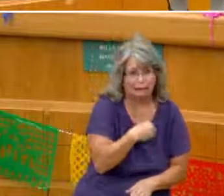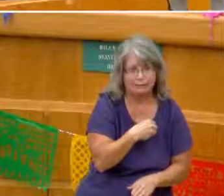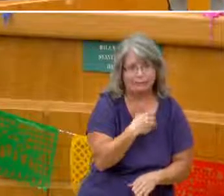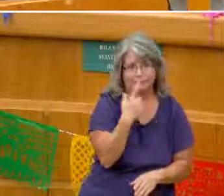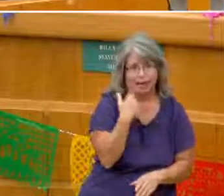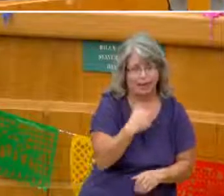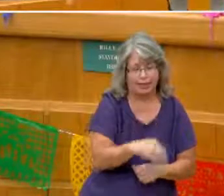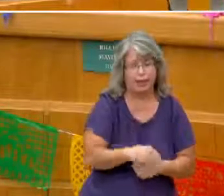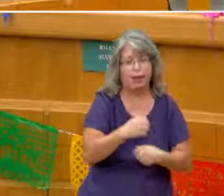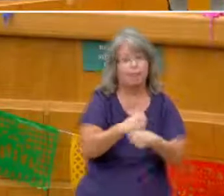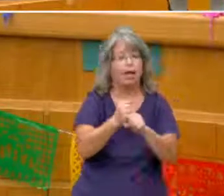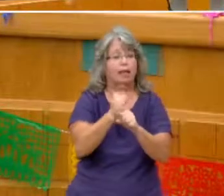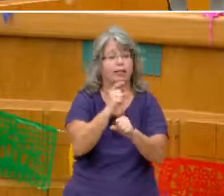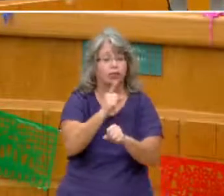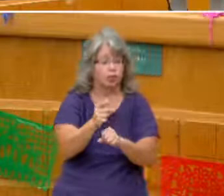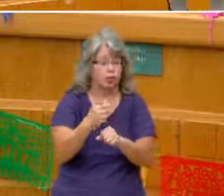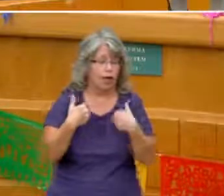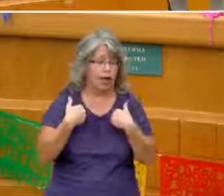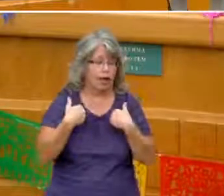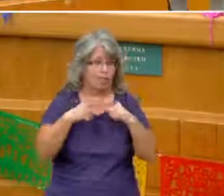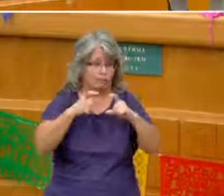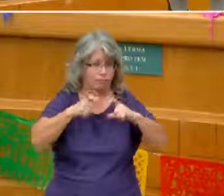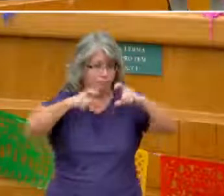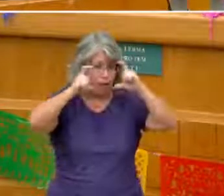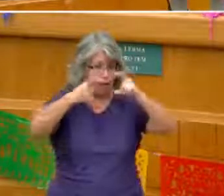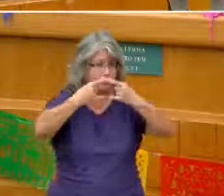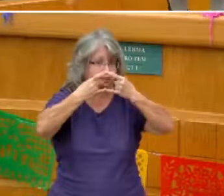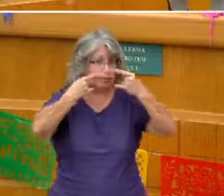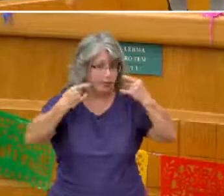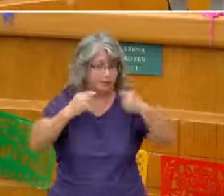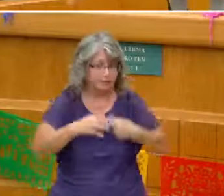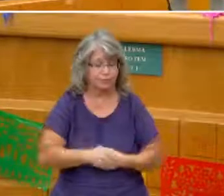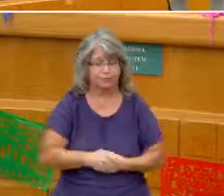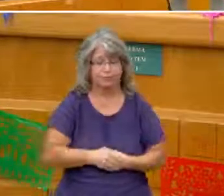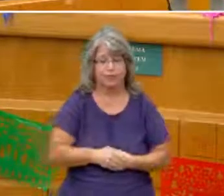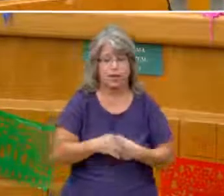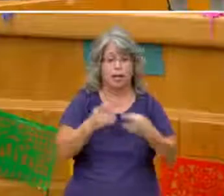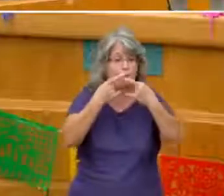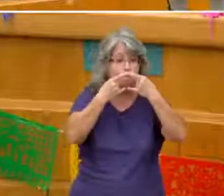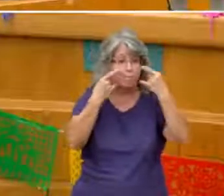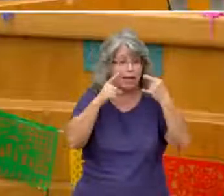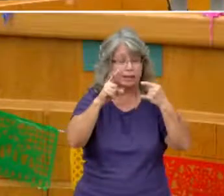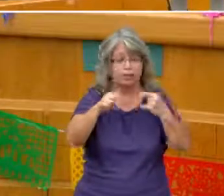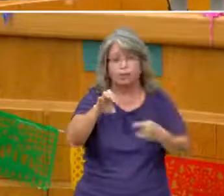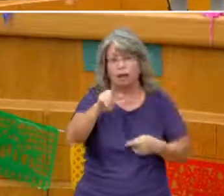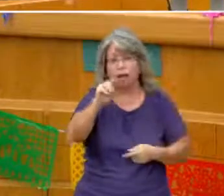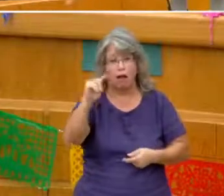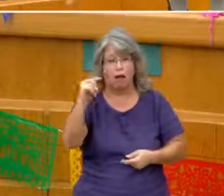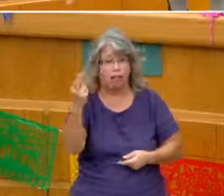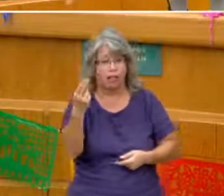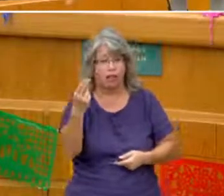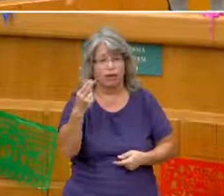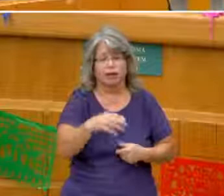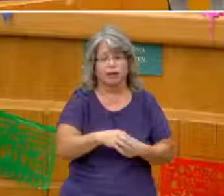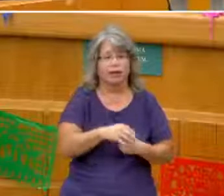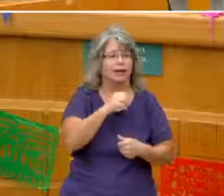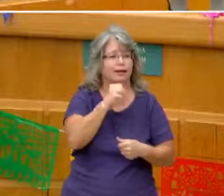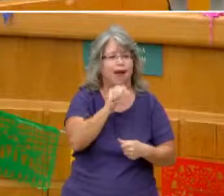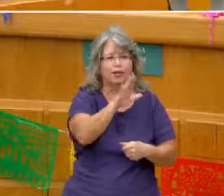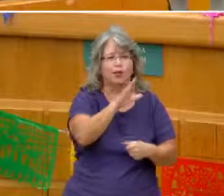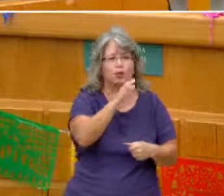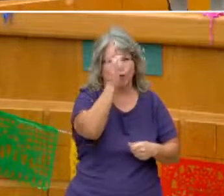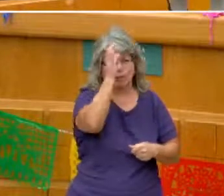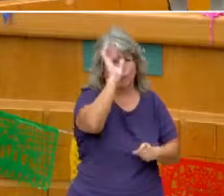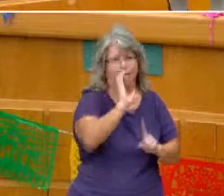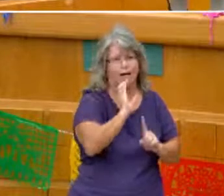they wear a mask. The mask that they wear should be a cloth mask. It shouldn't be the one that actually comes with the costume. If